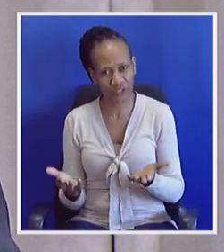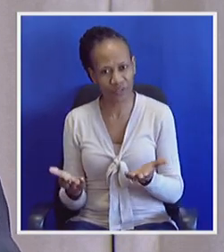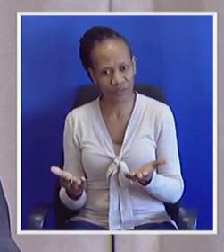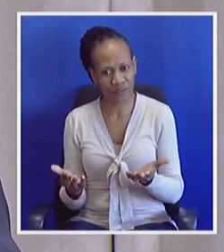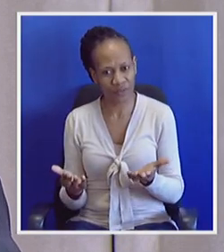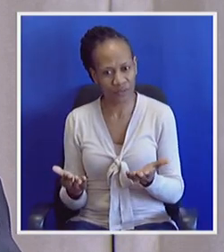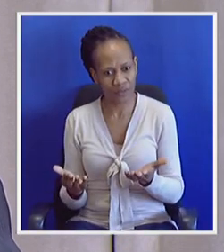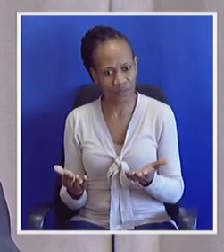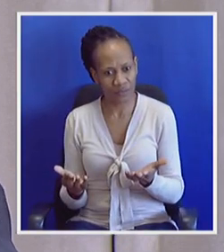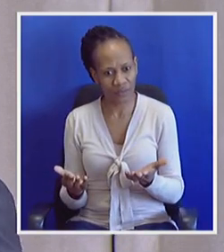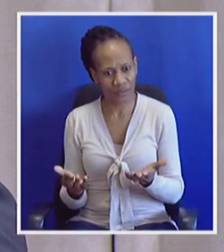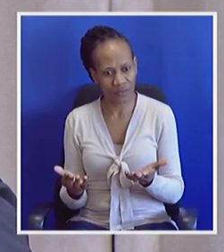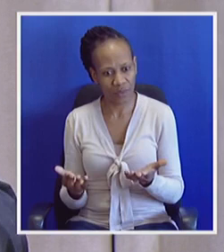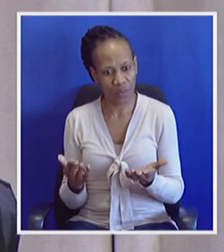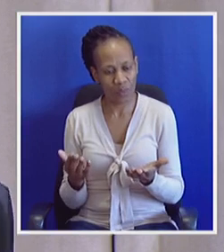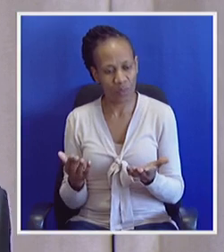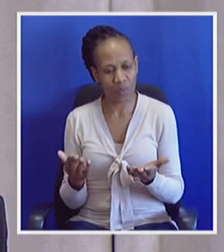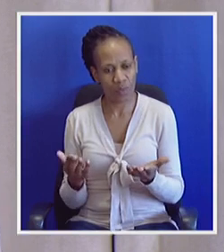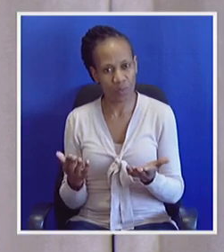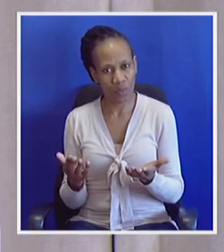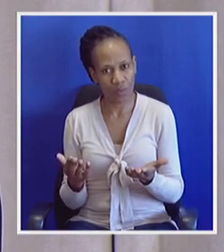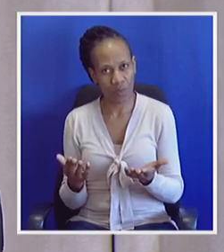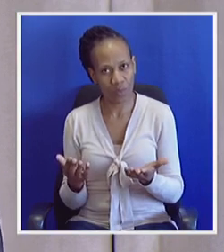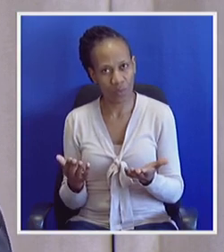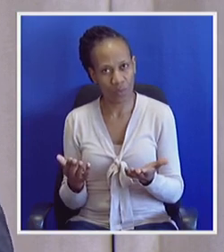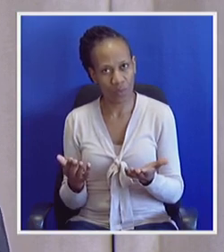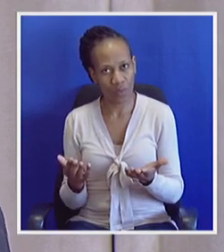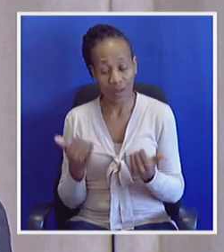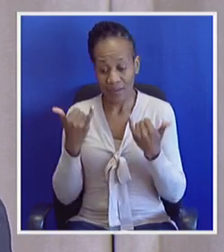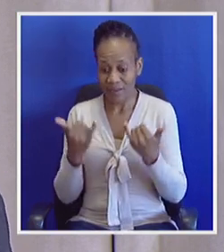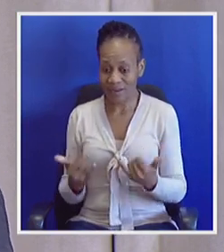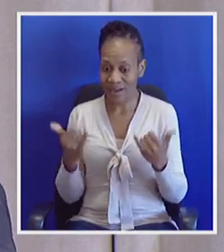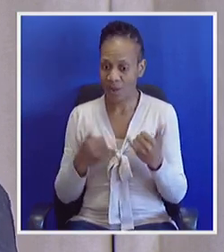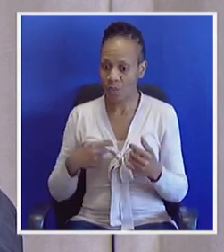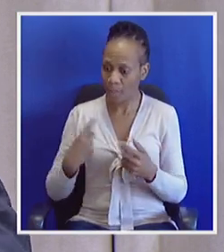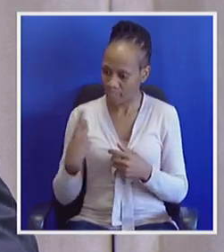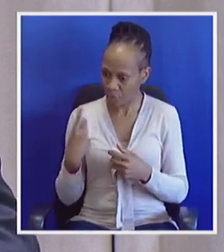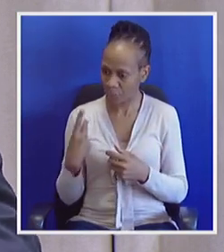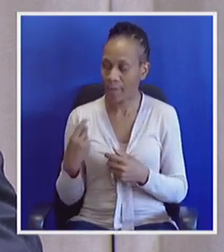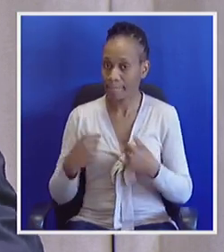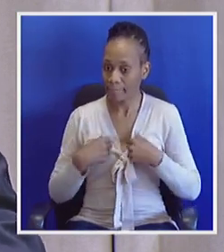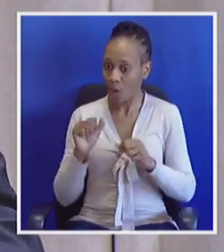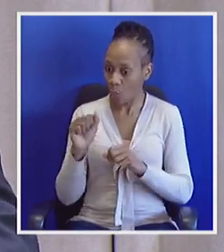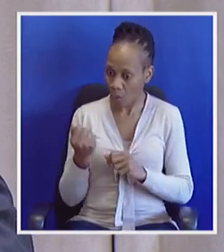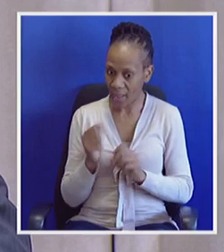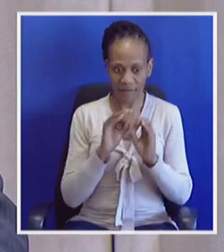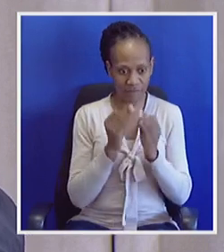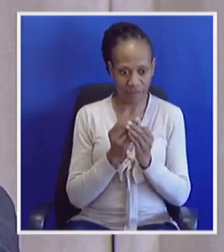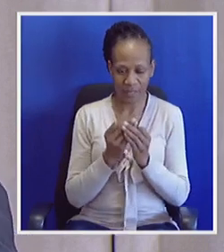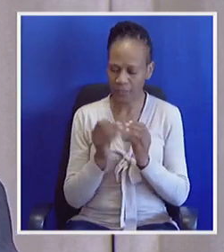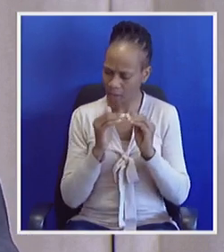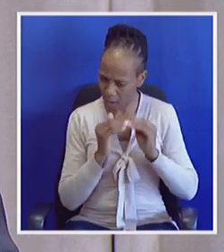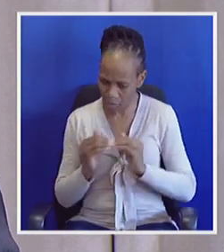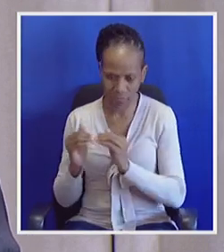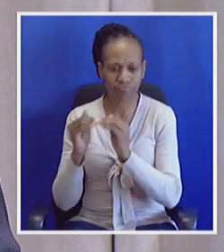have reached a level where there is understanding, and I've taken full